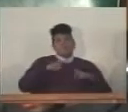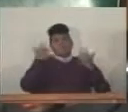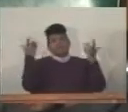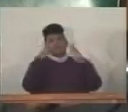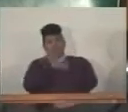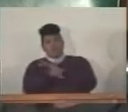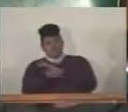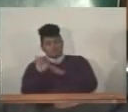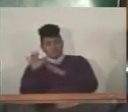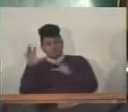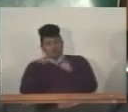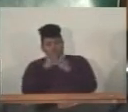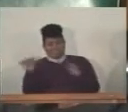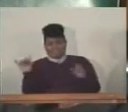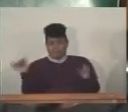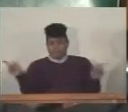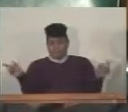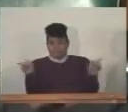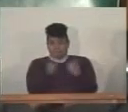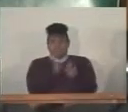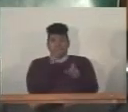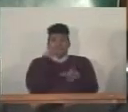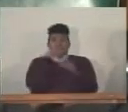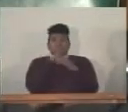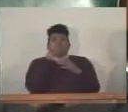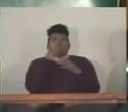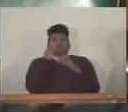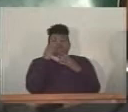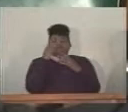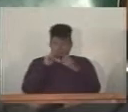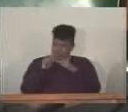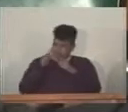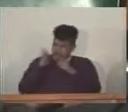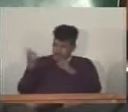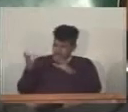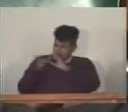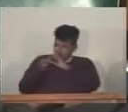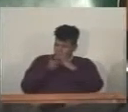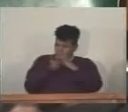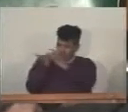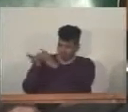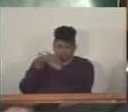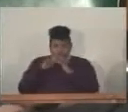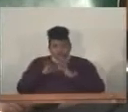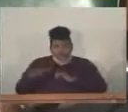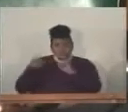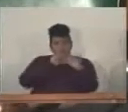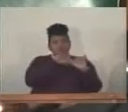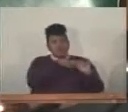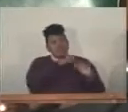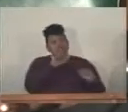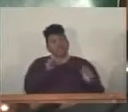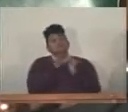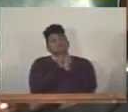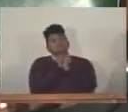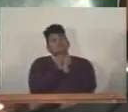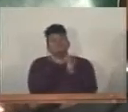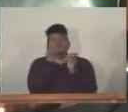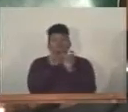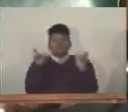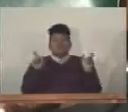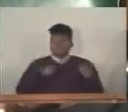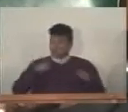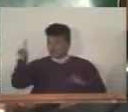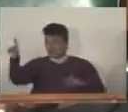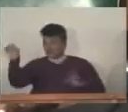an indictment in the Supreme Court or summarily in the parish court. And there are also a few other offenses